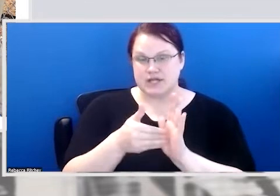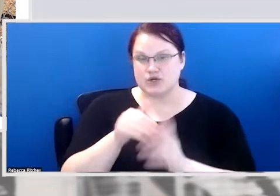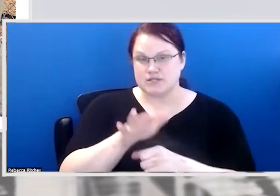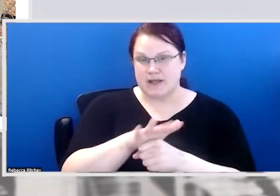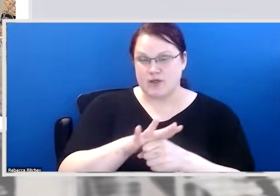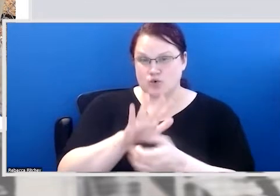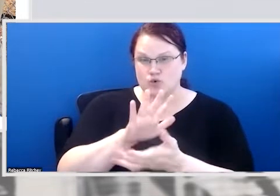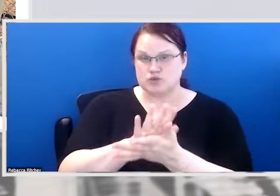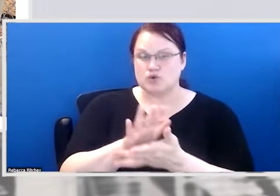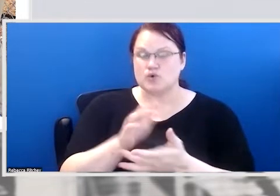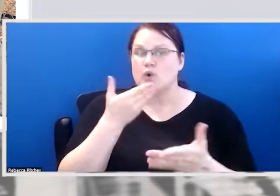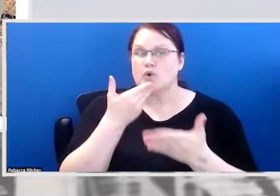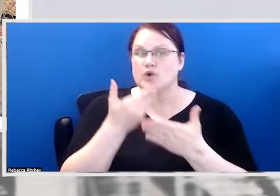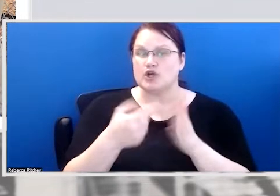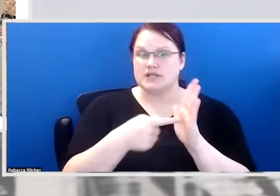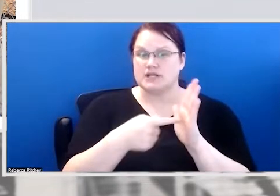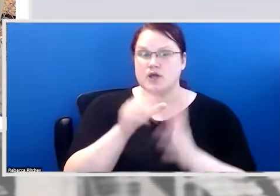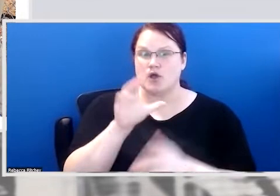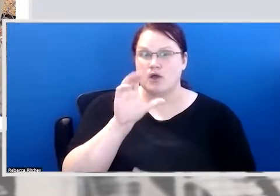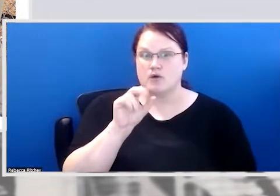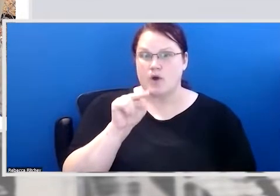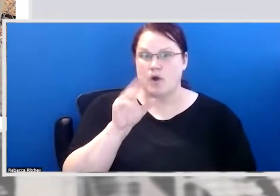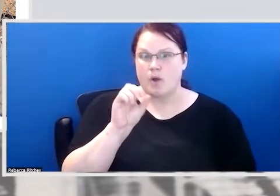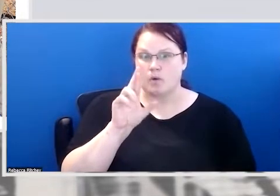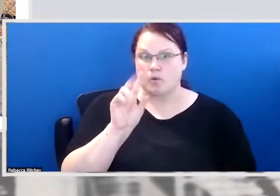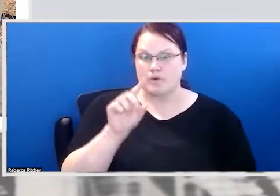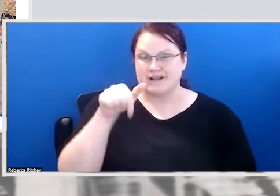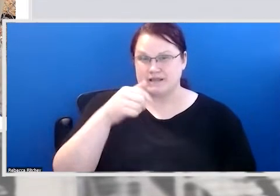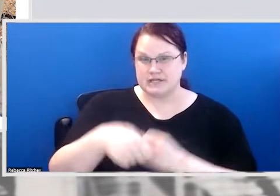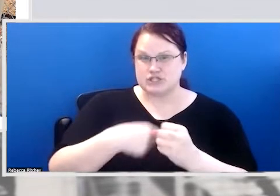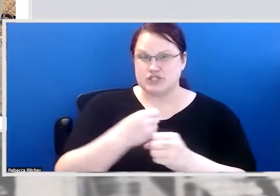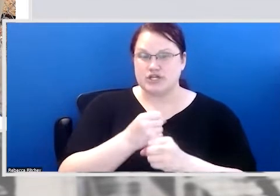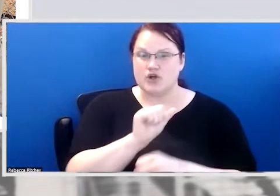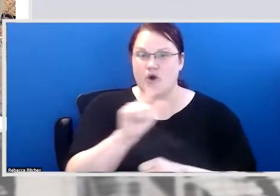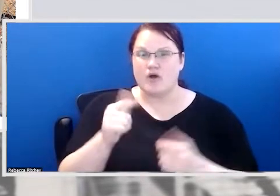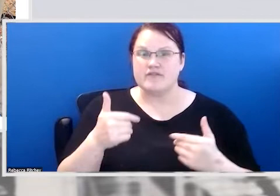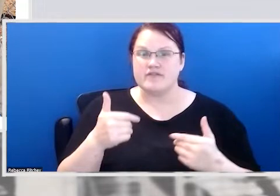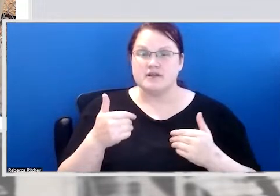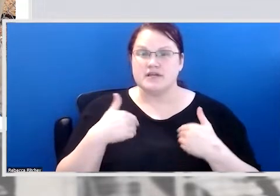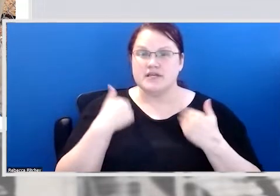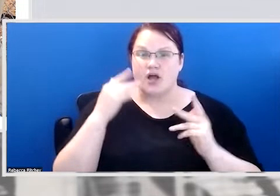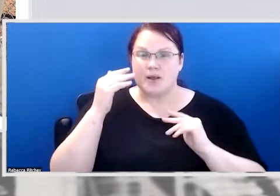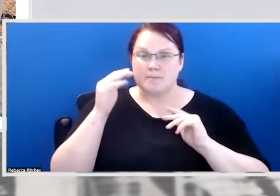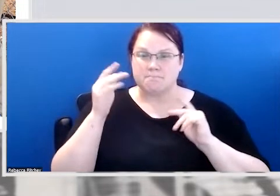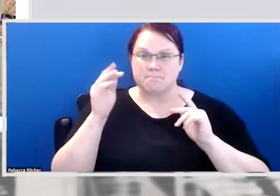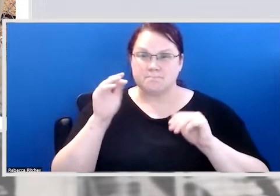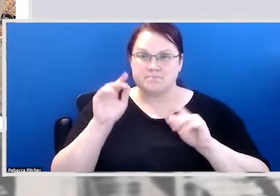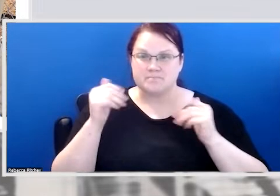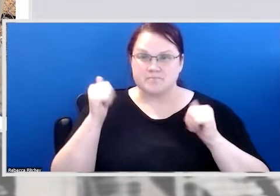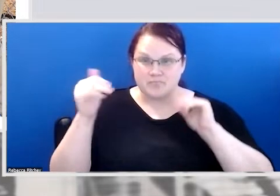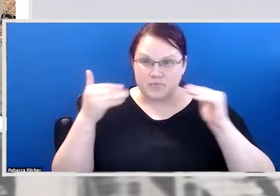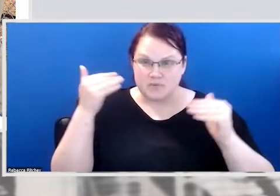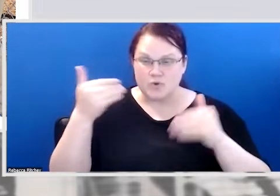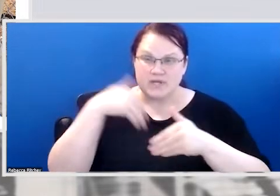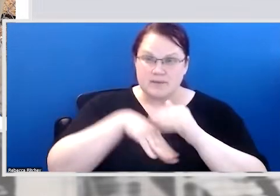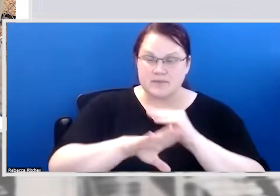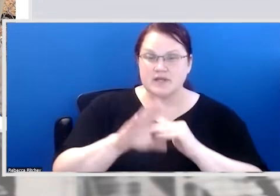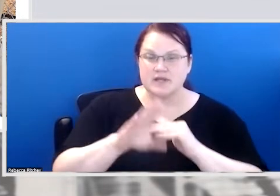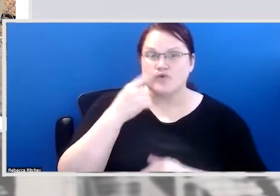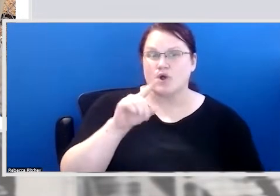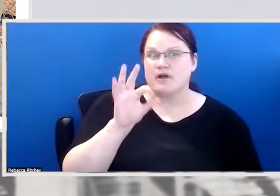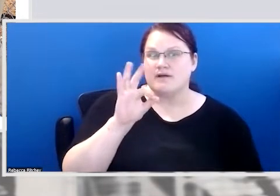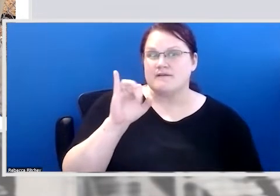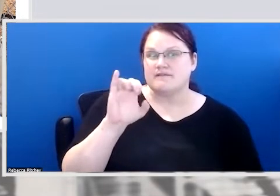great example is at Concord this year. All of the young people came through Phillips Rec Center for their big field day. Another